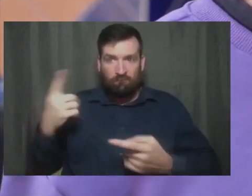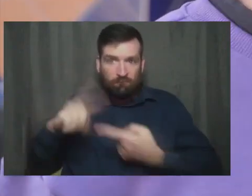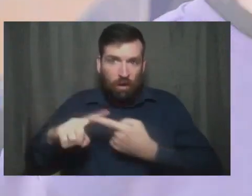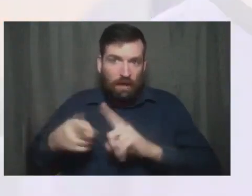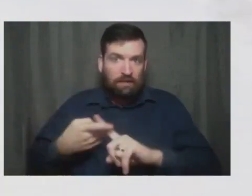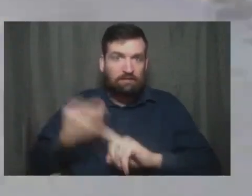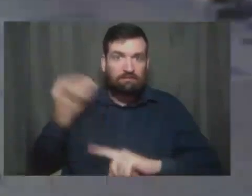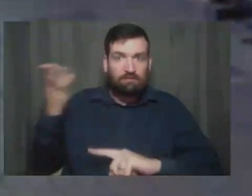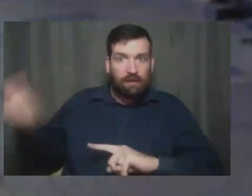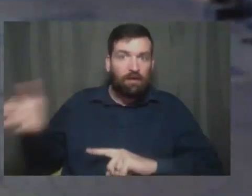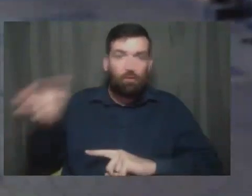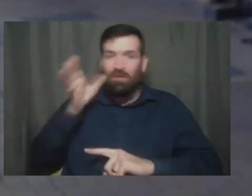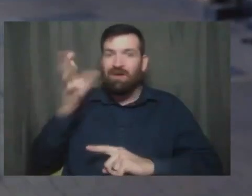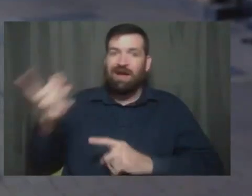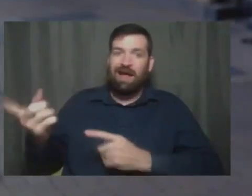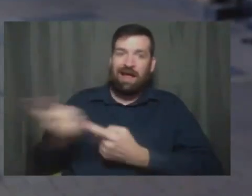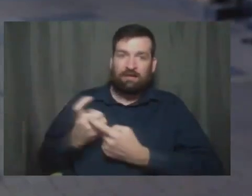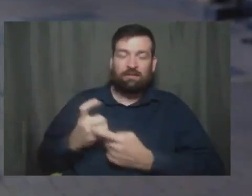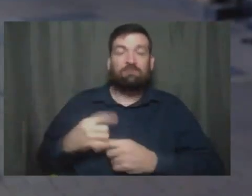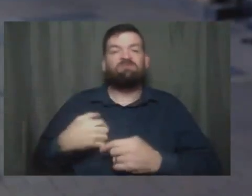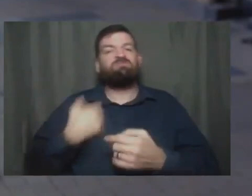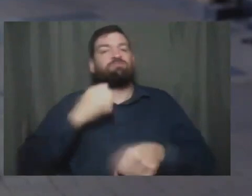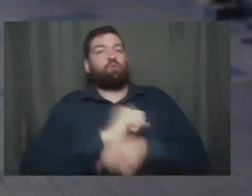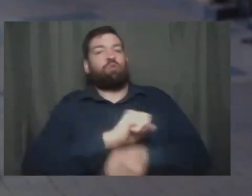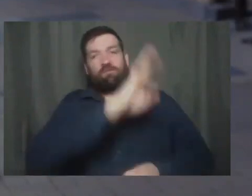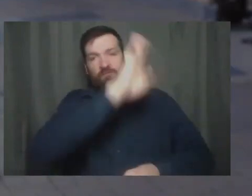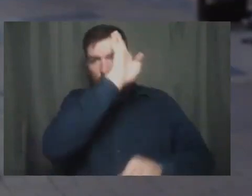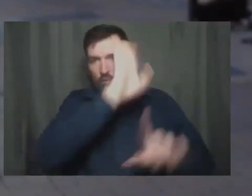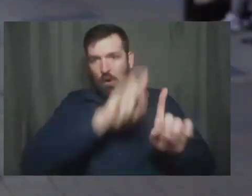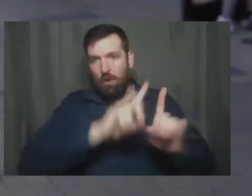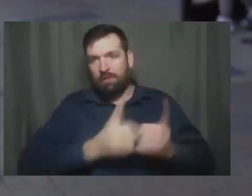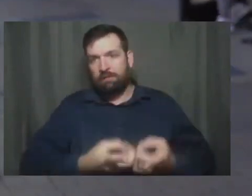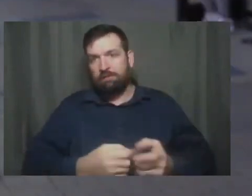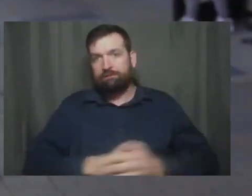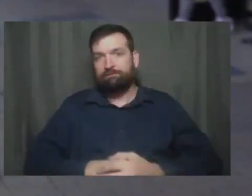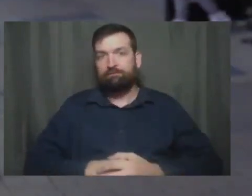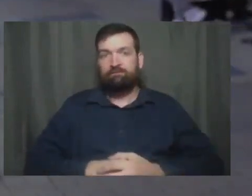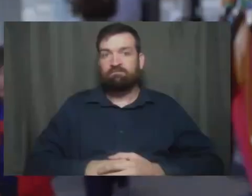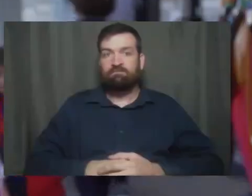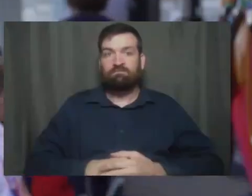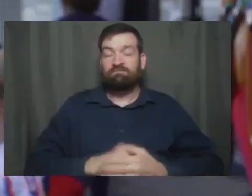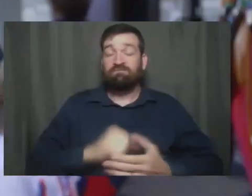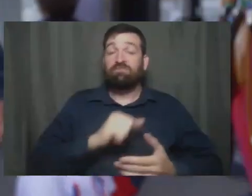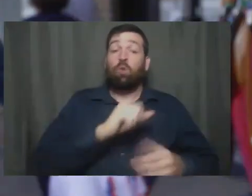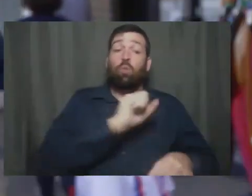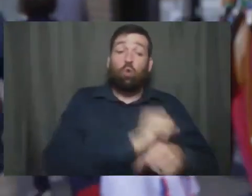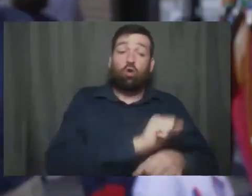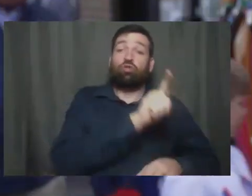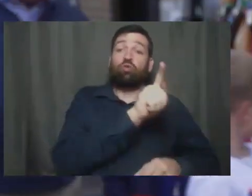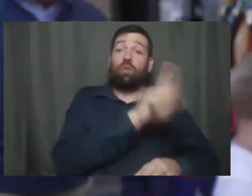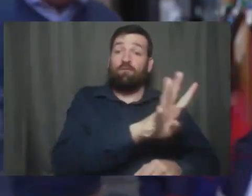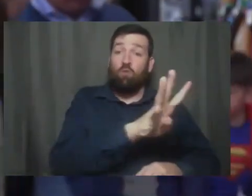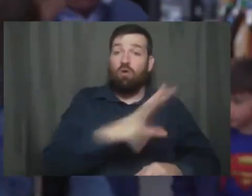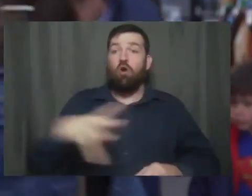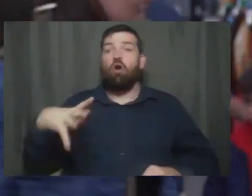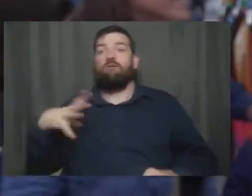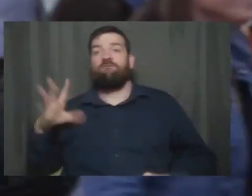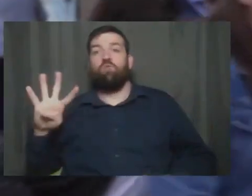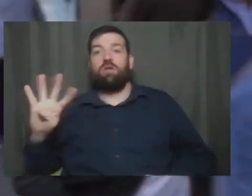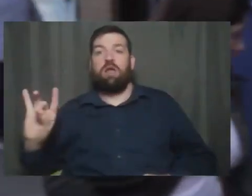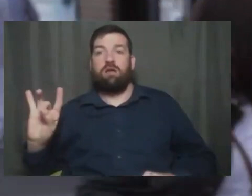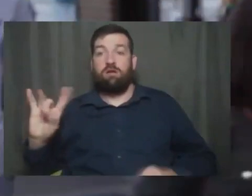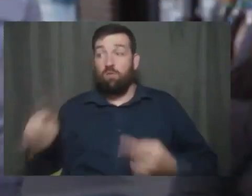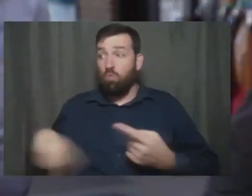they'll ask me to play. I work for the fire department, so I work 24 off 48. When I'm not at work, there's nothing for me to take home,